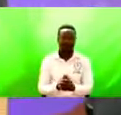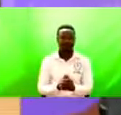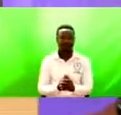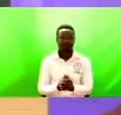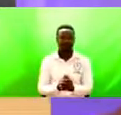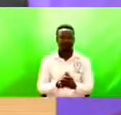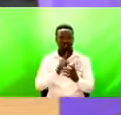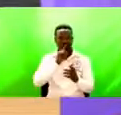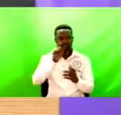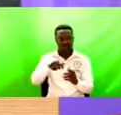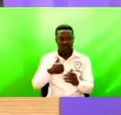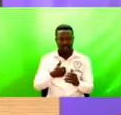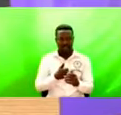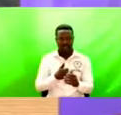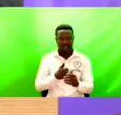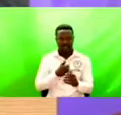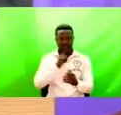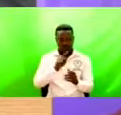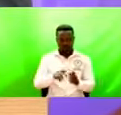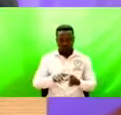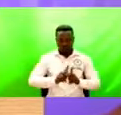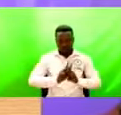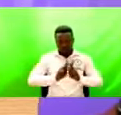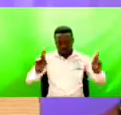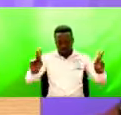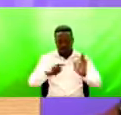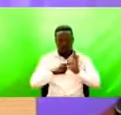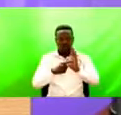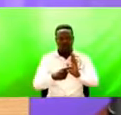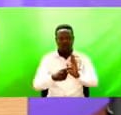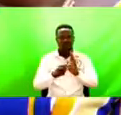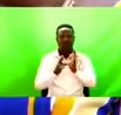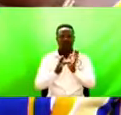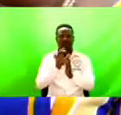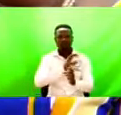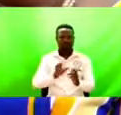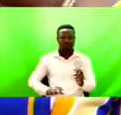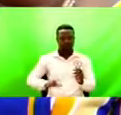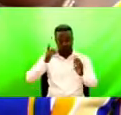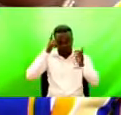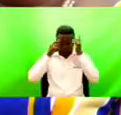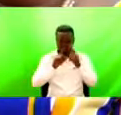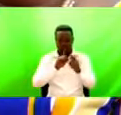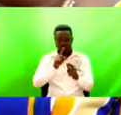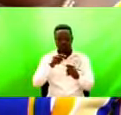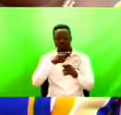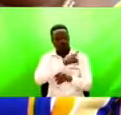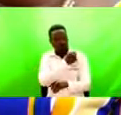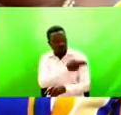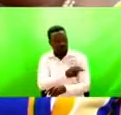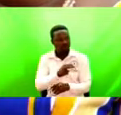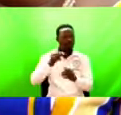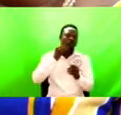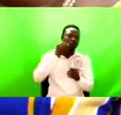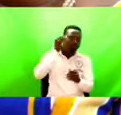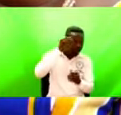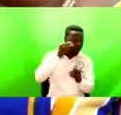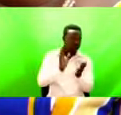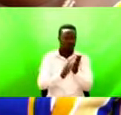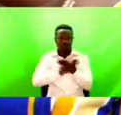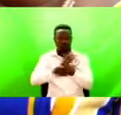There should be the public display of God in the institutions, in homes, in hospitals, in schools. God should